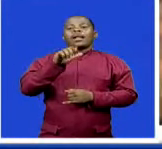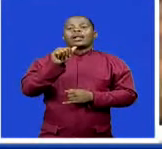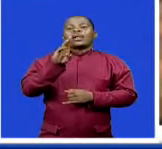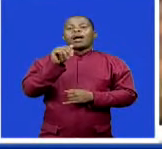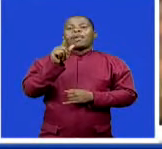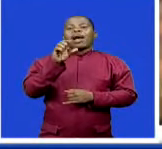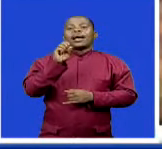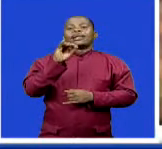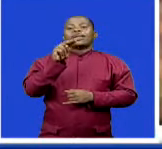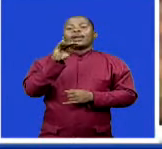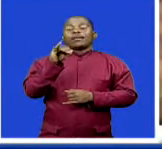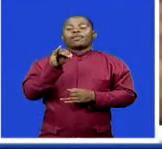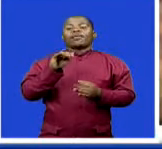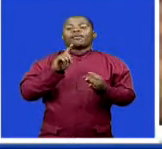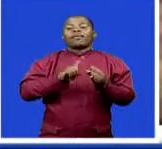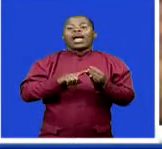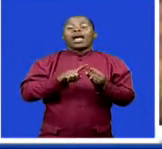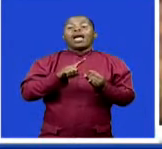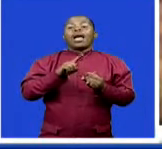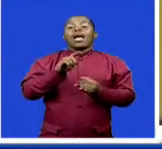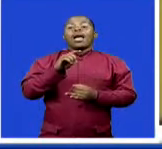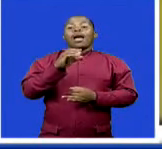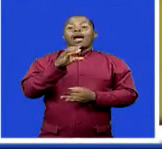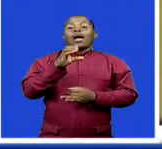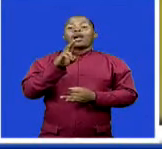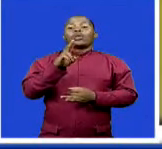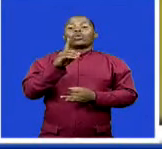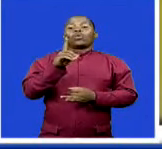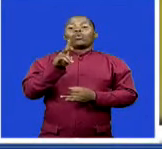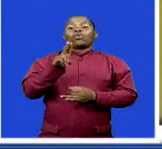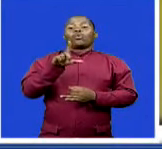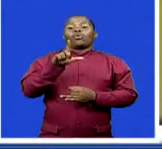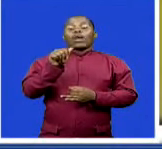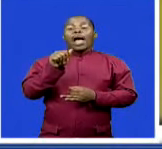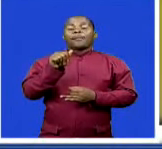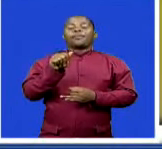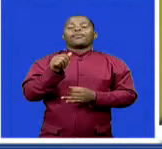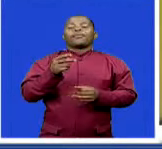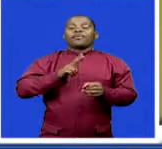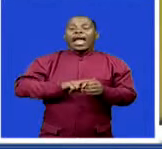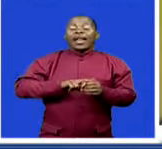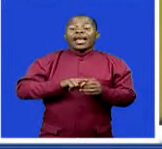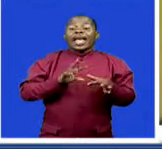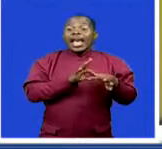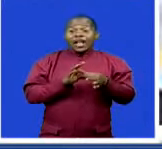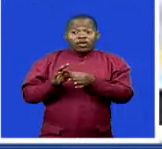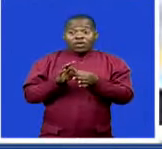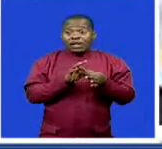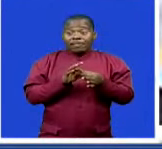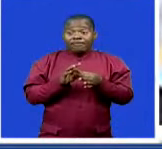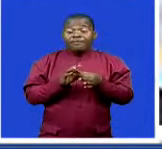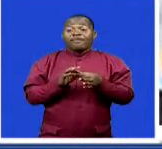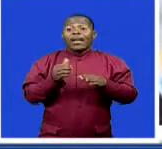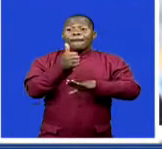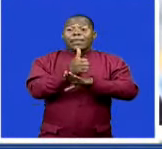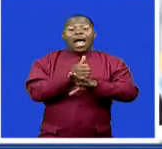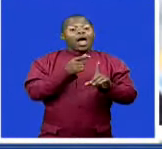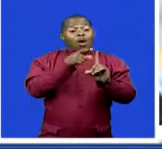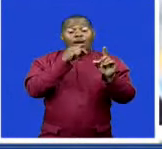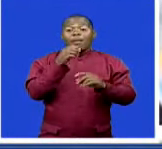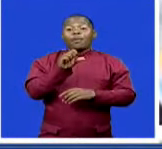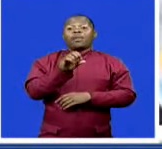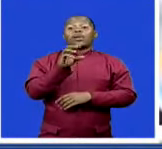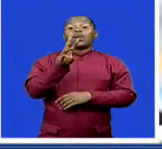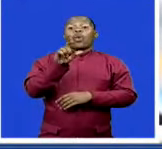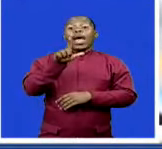and Ndonzamlomo. Water Committee Chairperson James Siwela says one of the big challenges in this project is